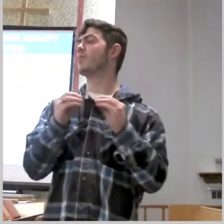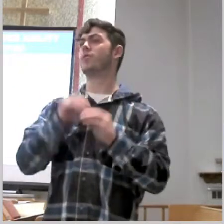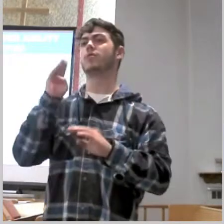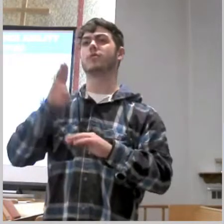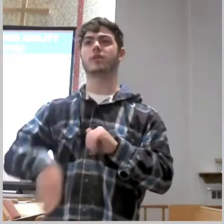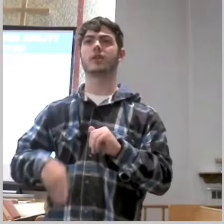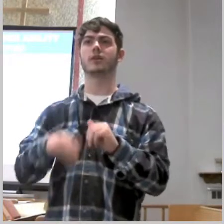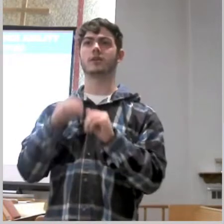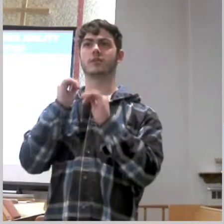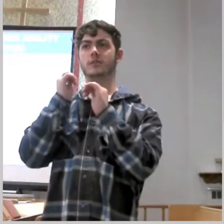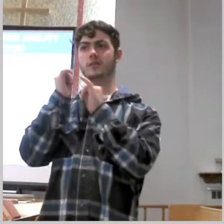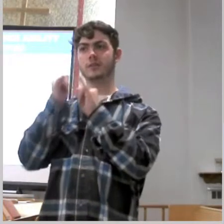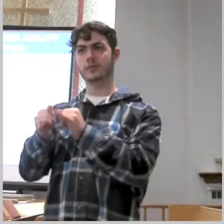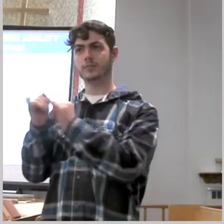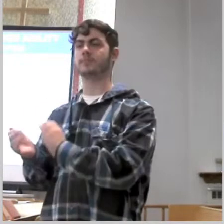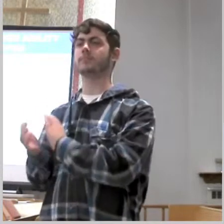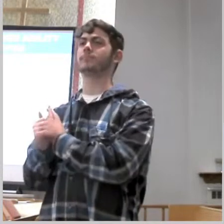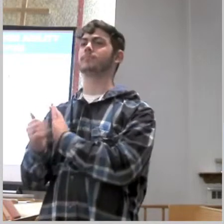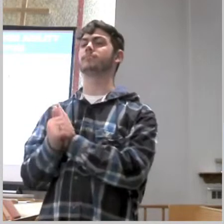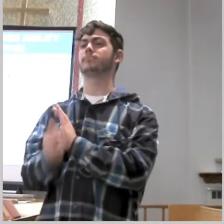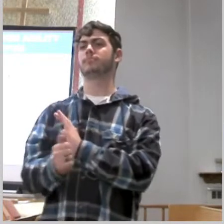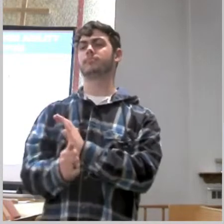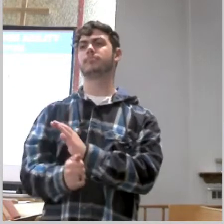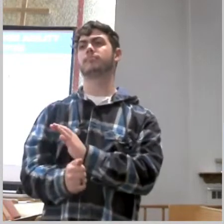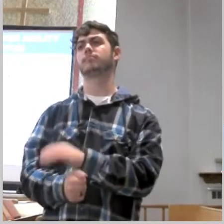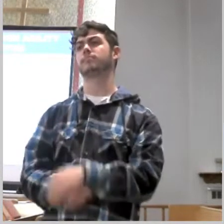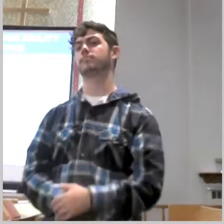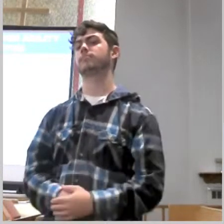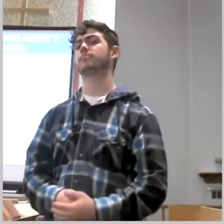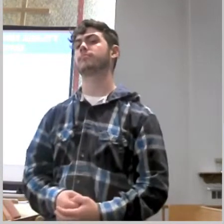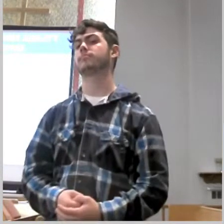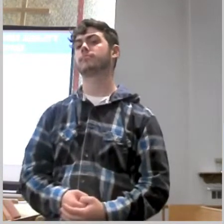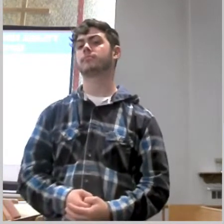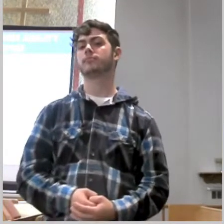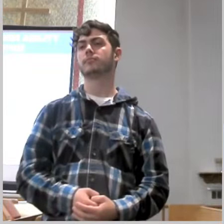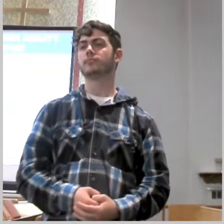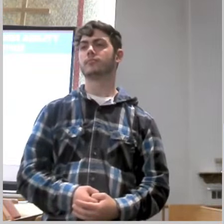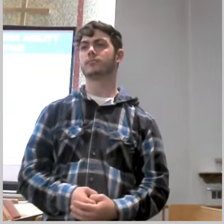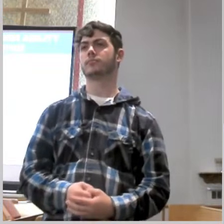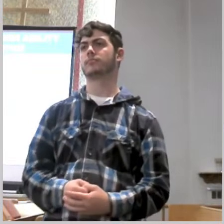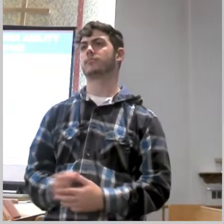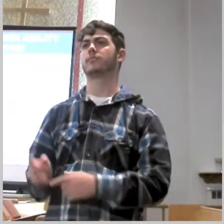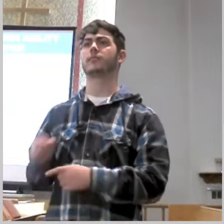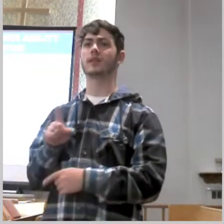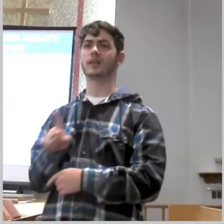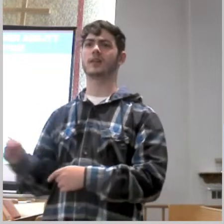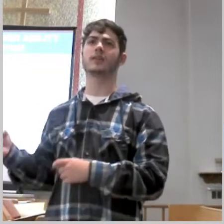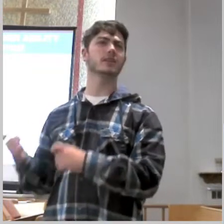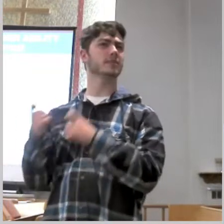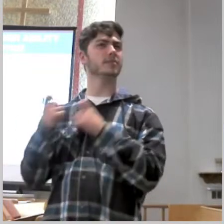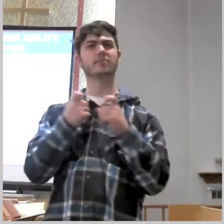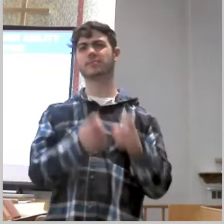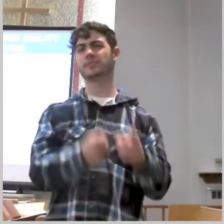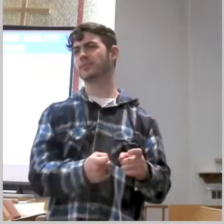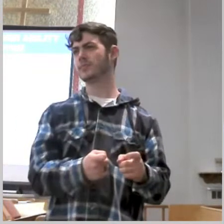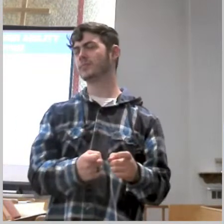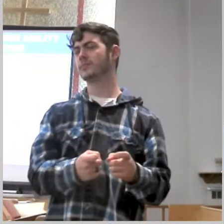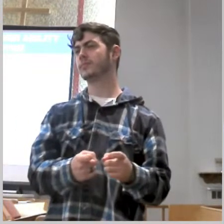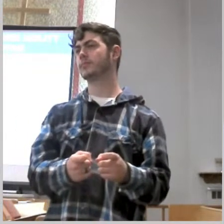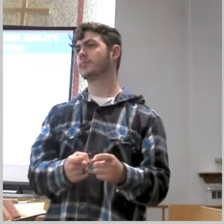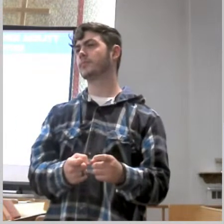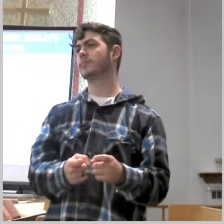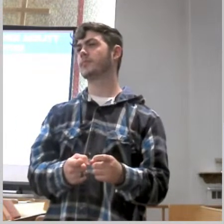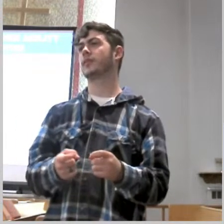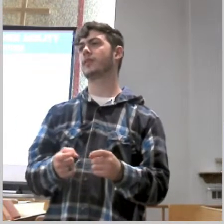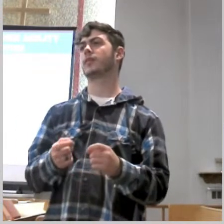ability. Their giving was not restricted by what they had, but really was propelled by